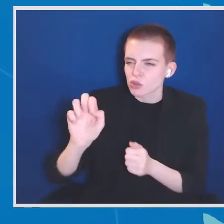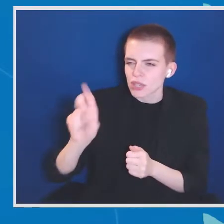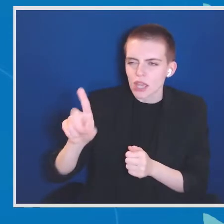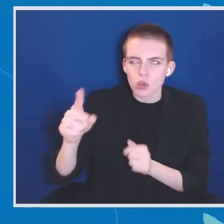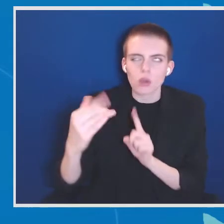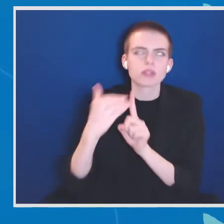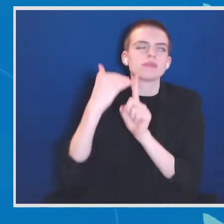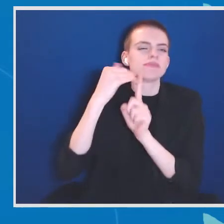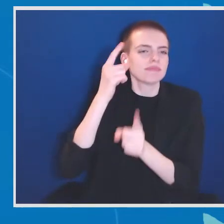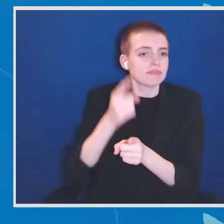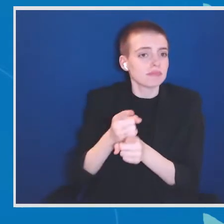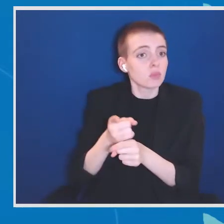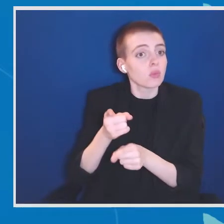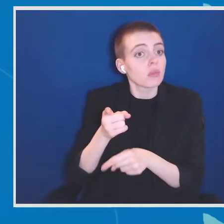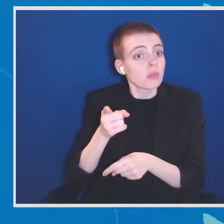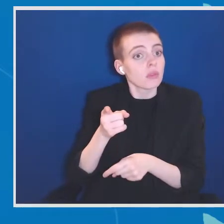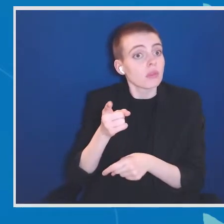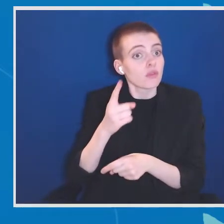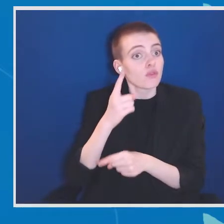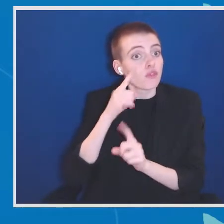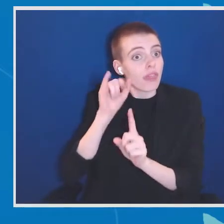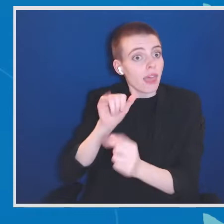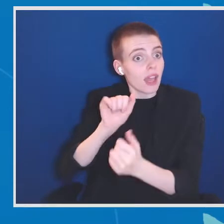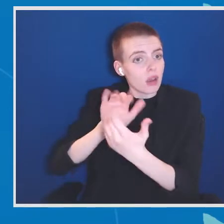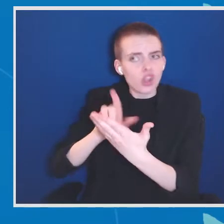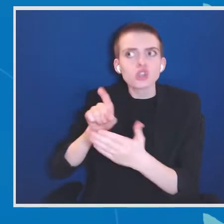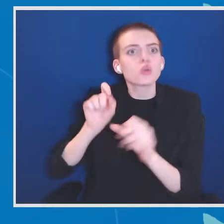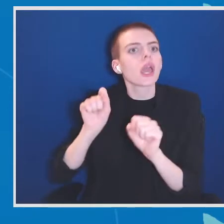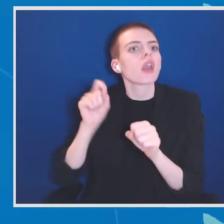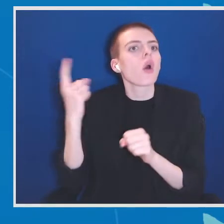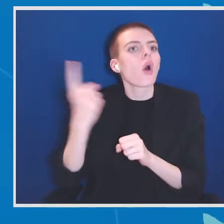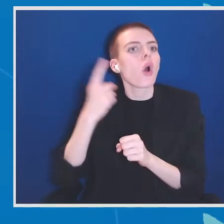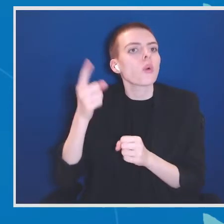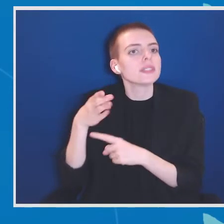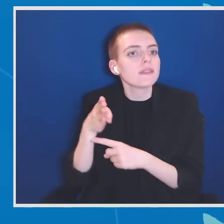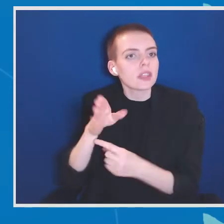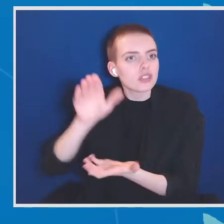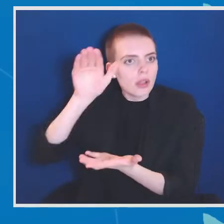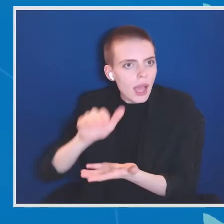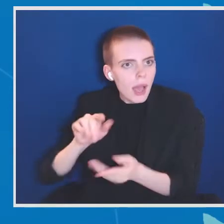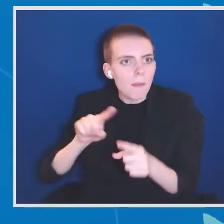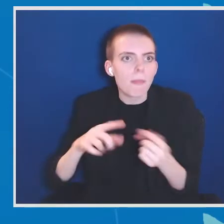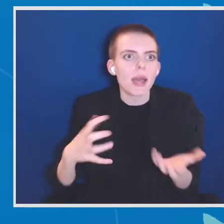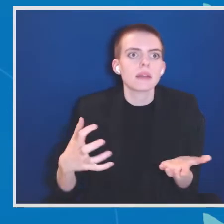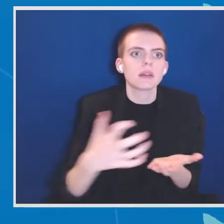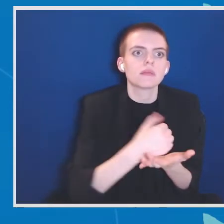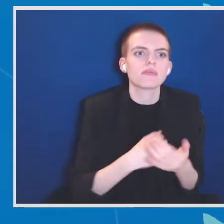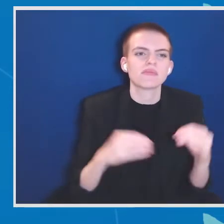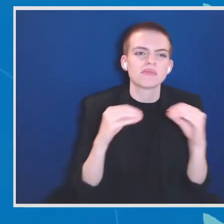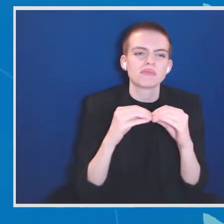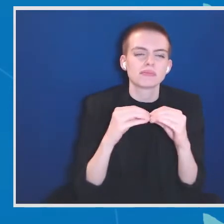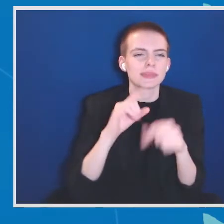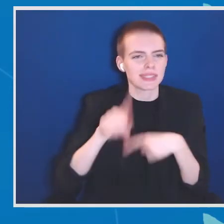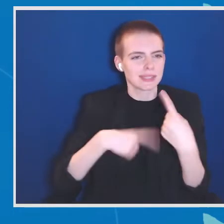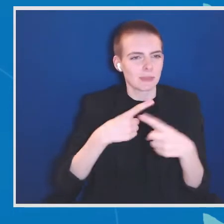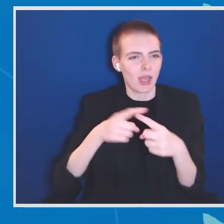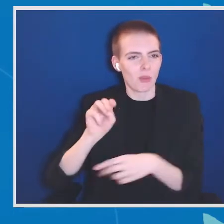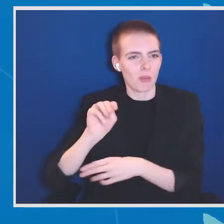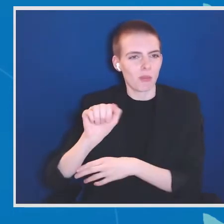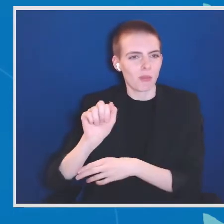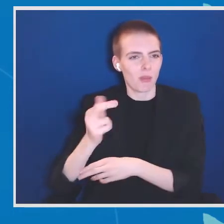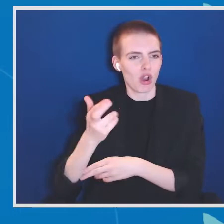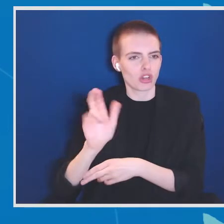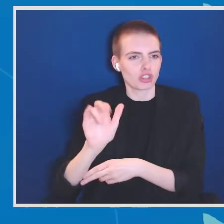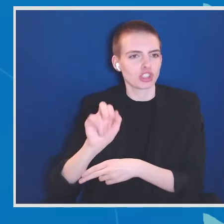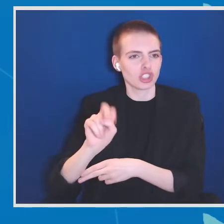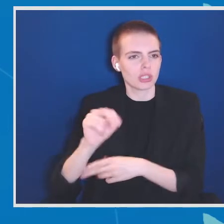fish less but get more, because it's all about the margin. That's what's important, getting more from whatever we